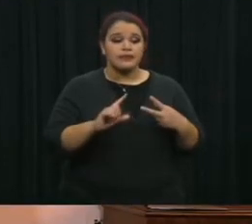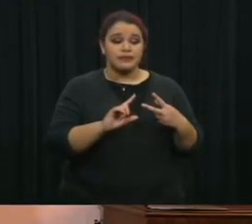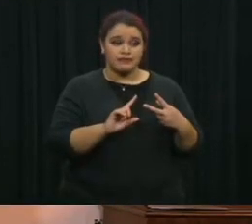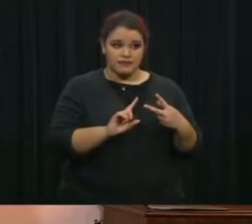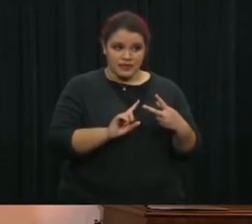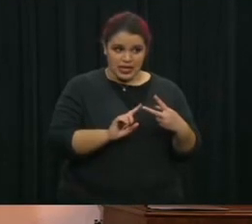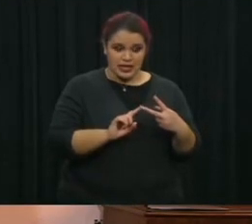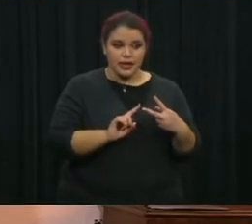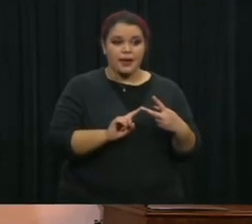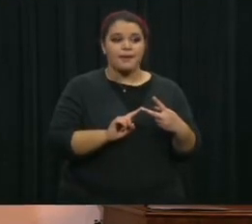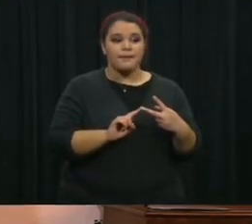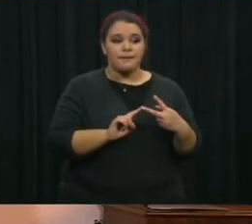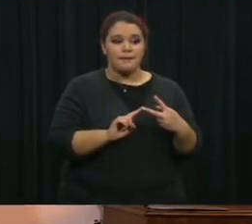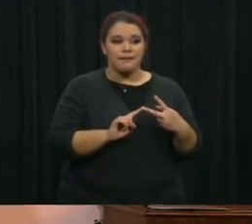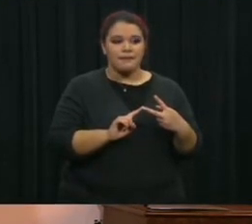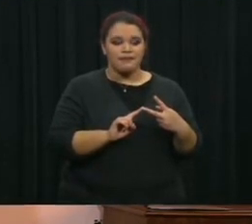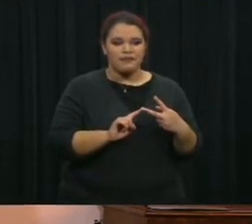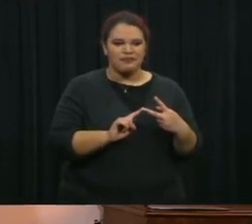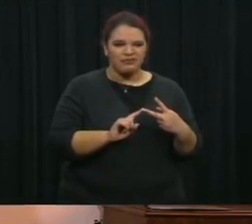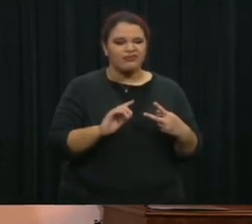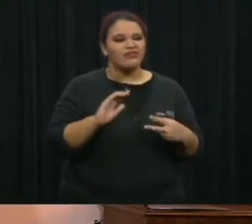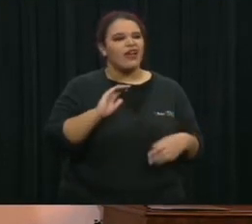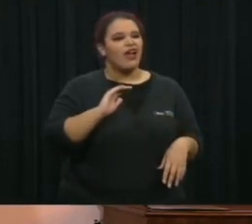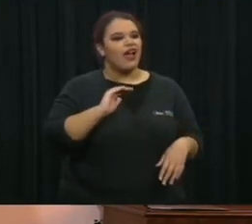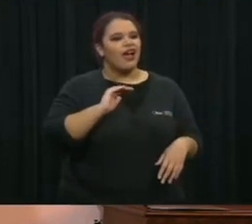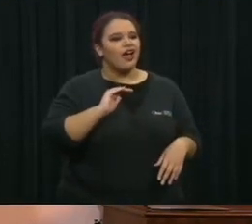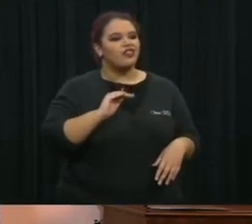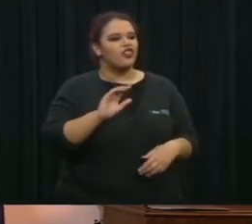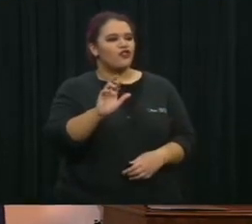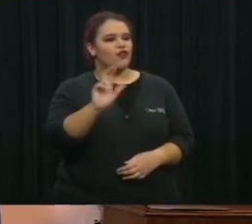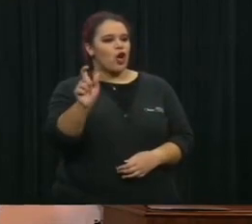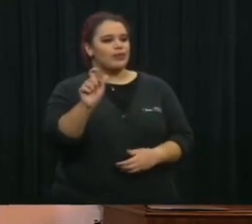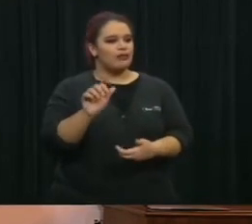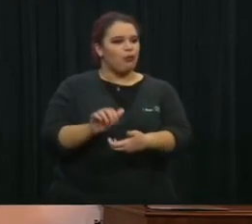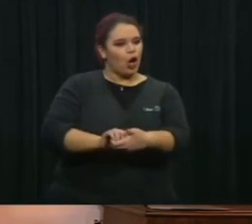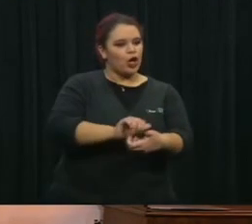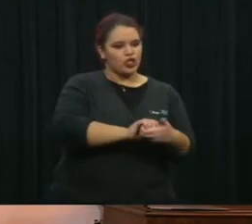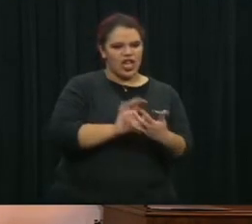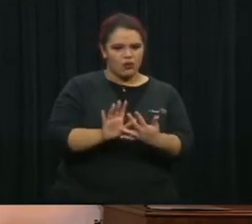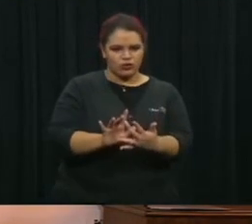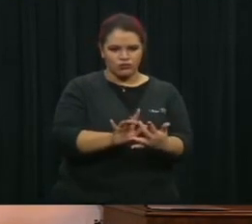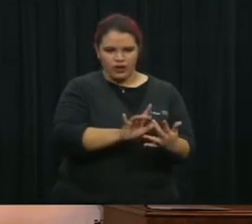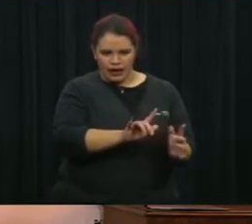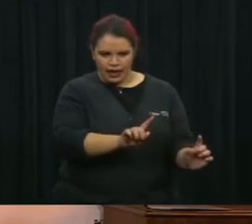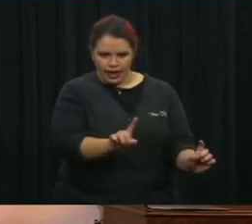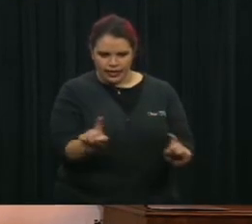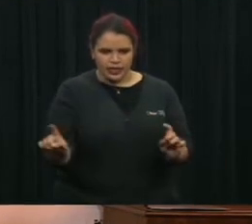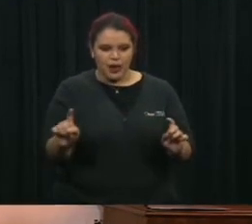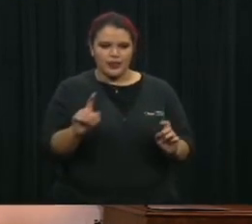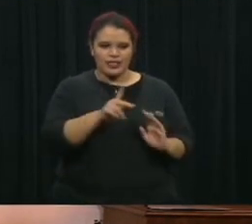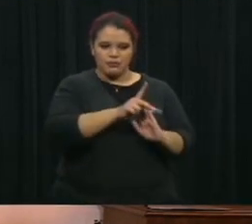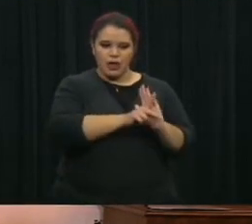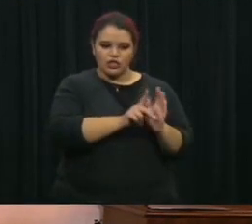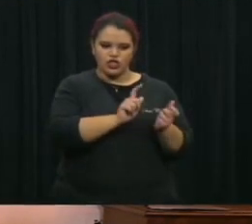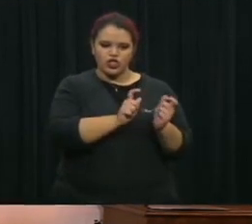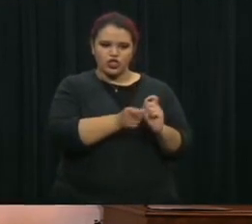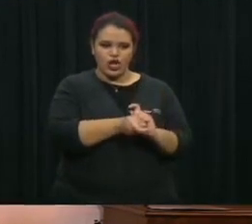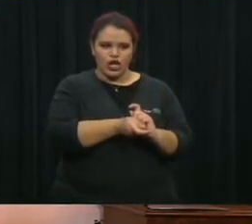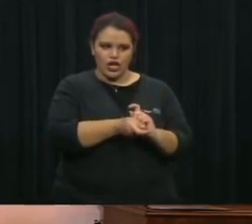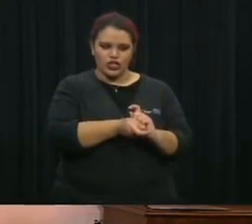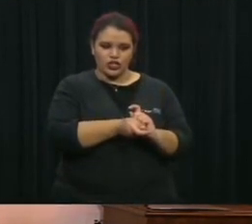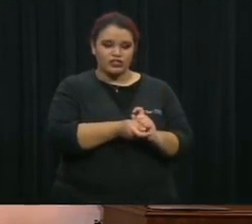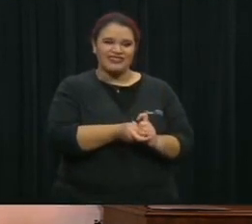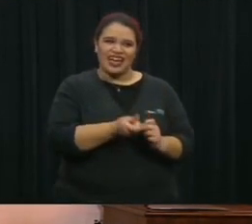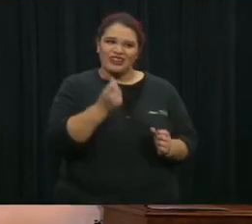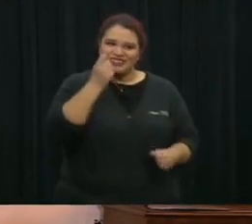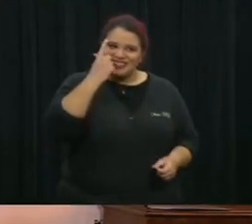And I'll talk to our partners in pharmacy and look into the kind of policy change you're talking about. A lot of regulations. I told you a